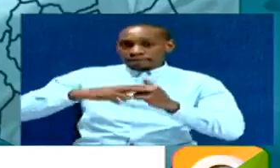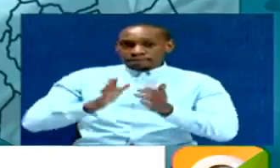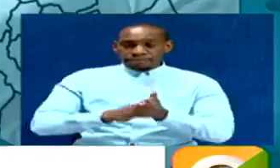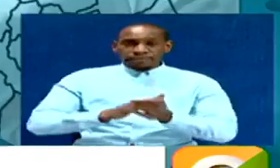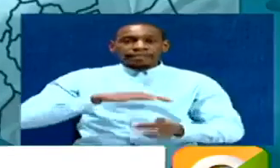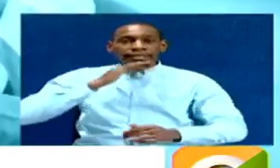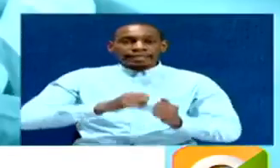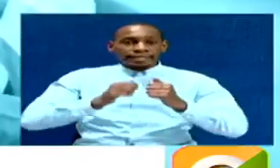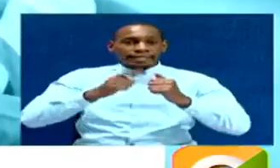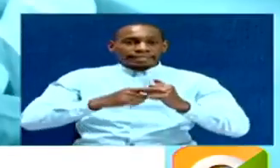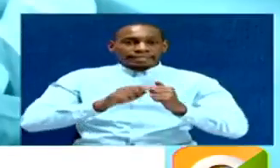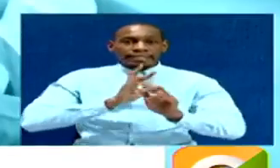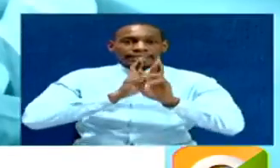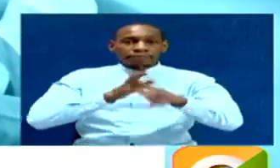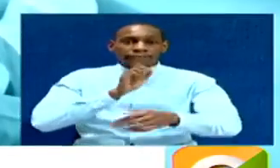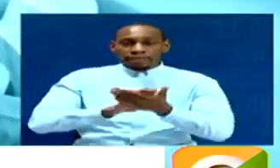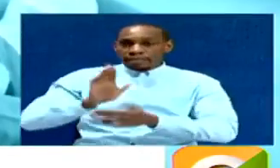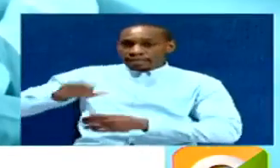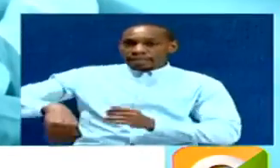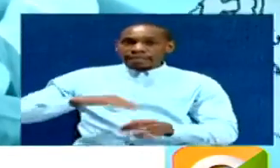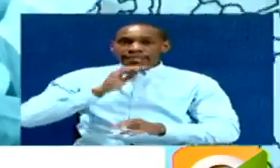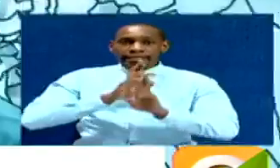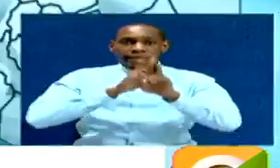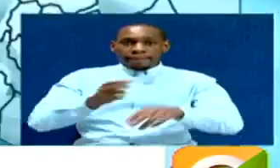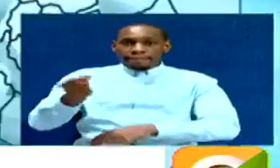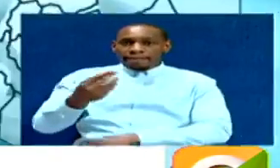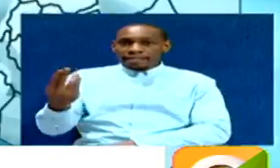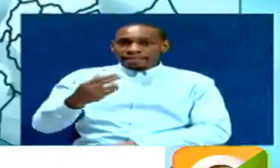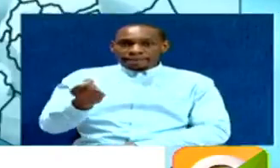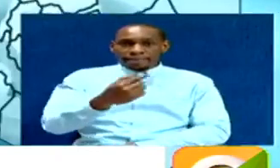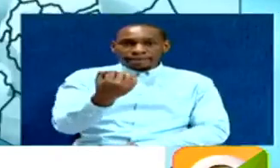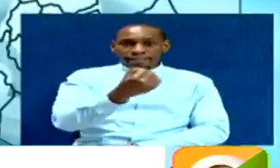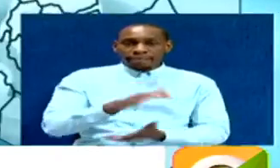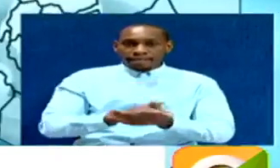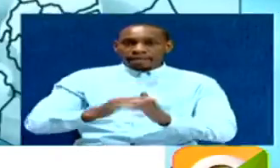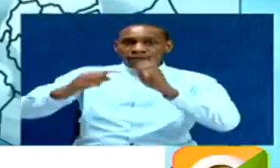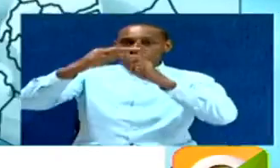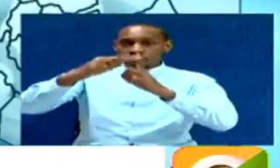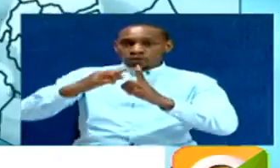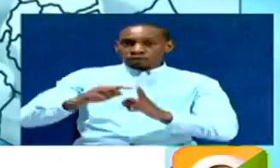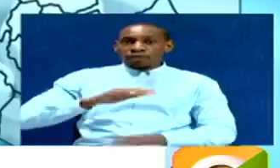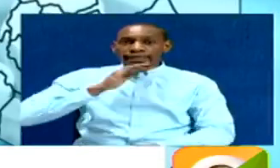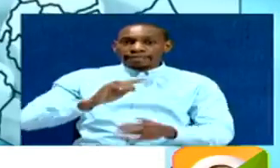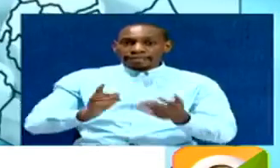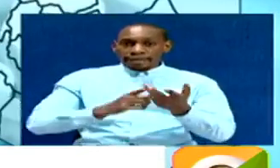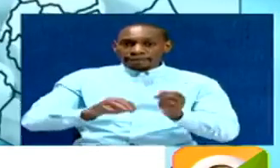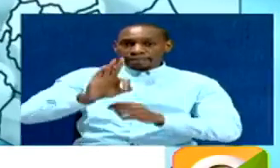1,257. 16 deaths have been recorded, all being late death reports in the months of April and May, pushing cumulative fatalities